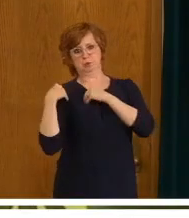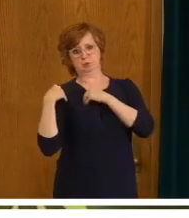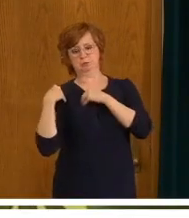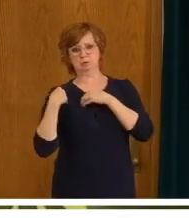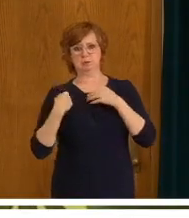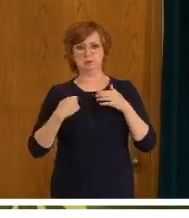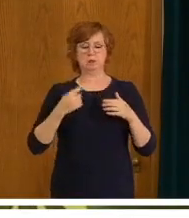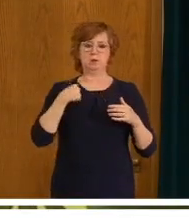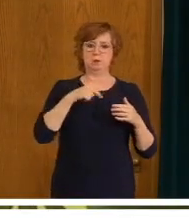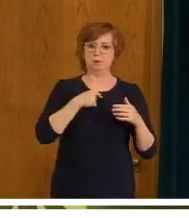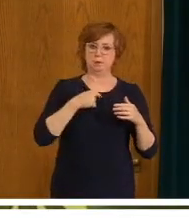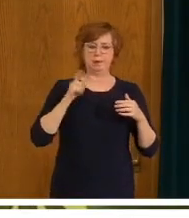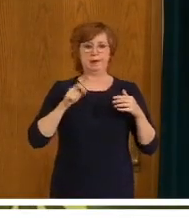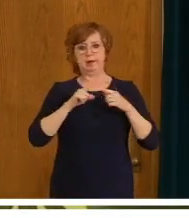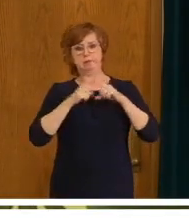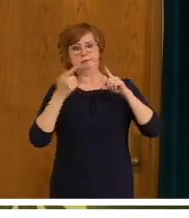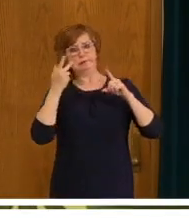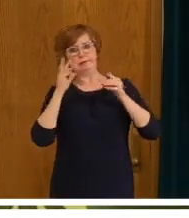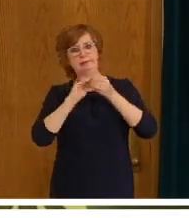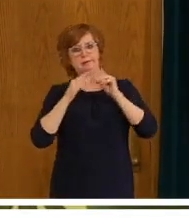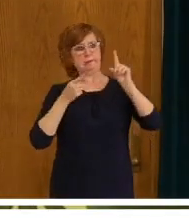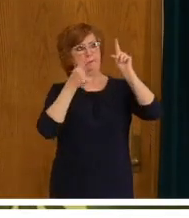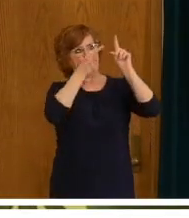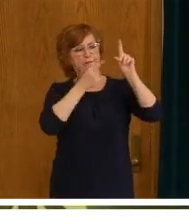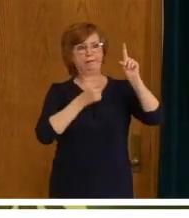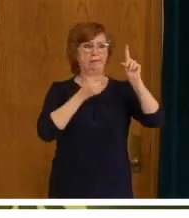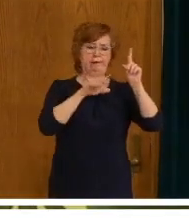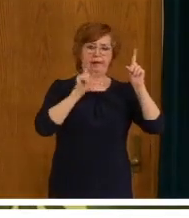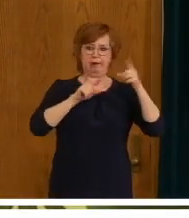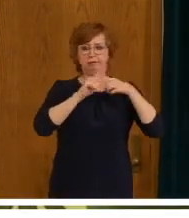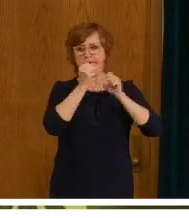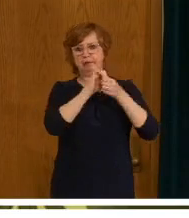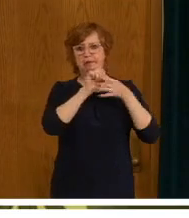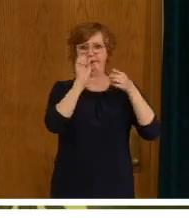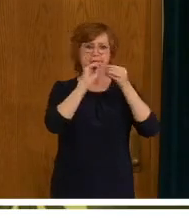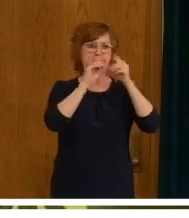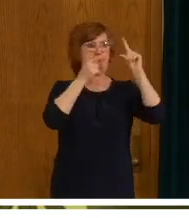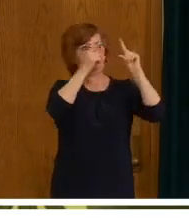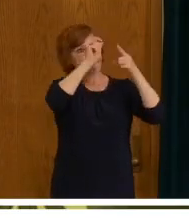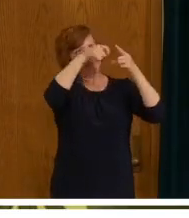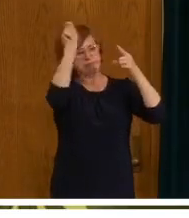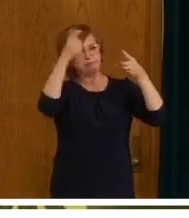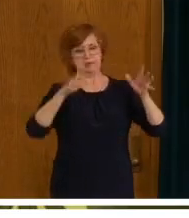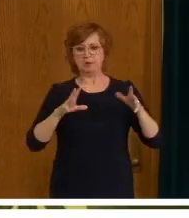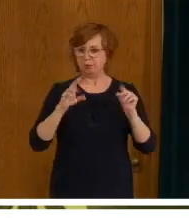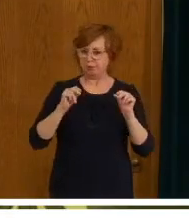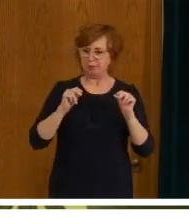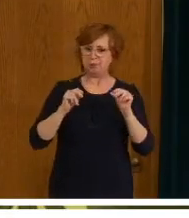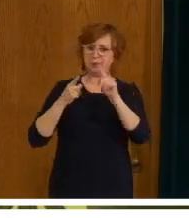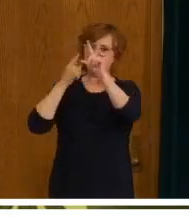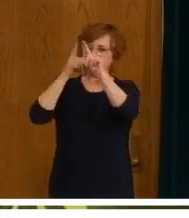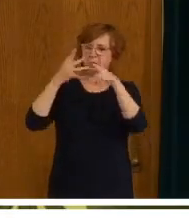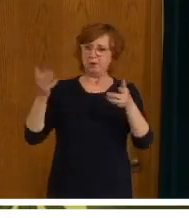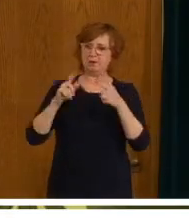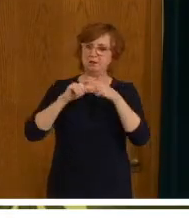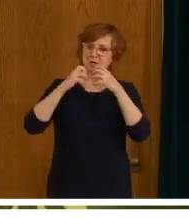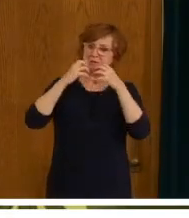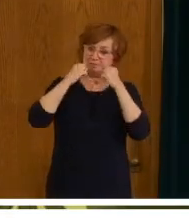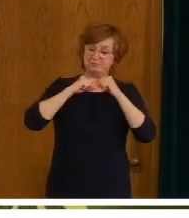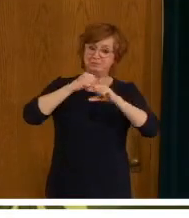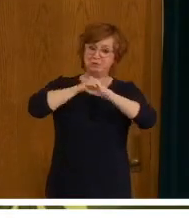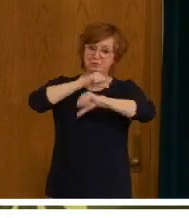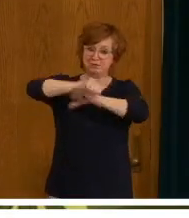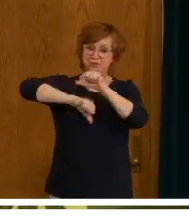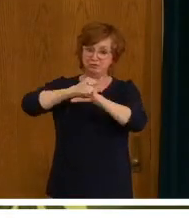that has been provided. The goal is to protect Saskatchewan people and families so that we can reopen our communities and